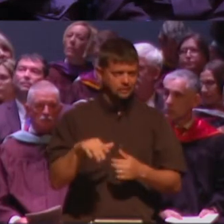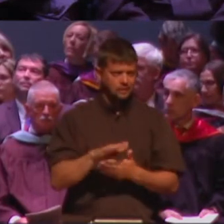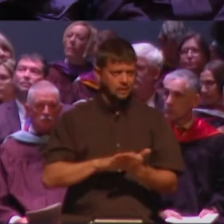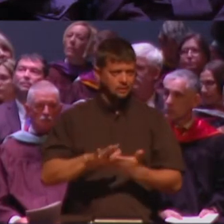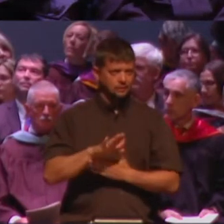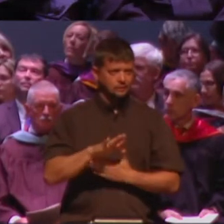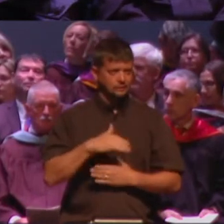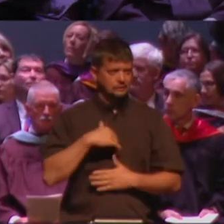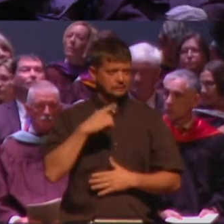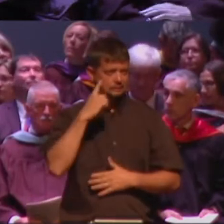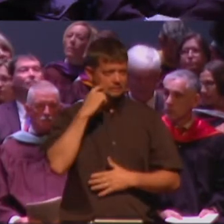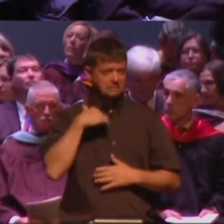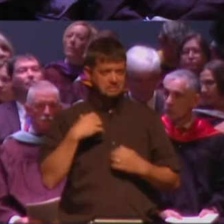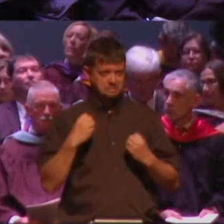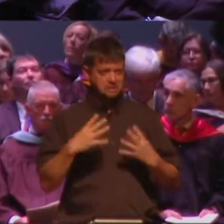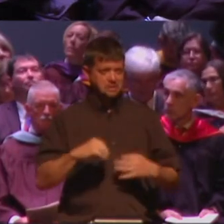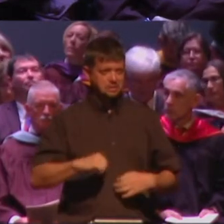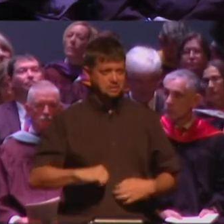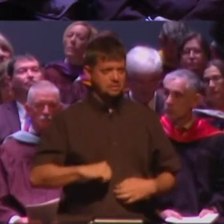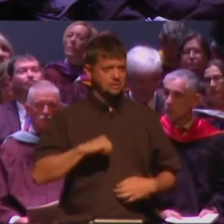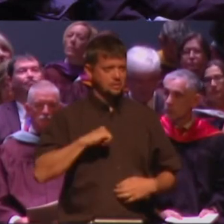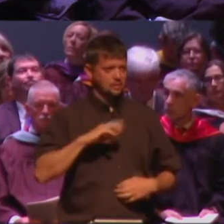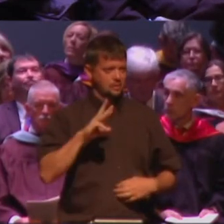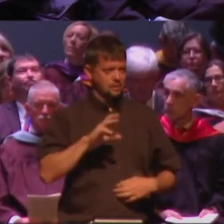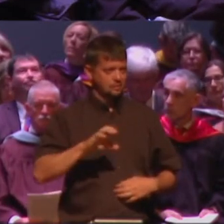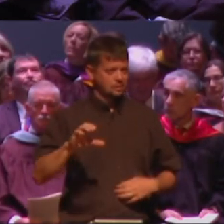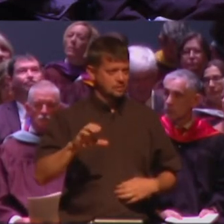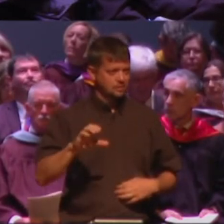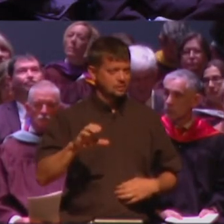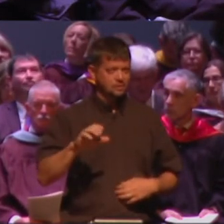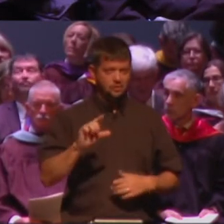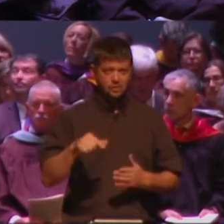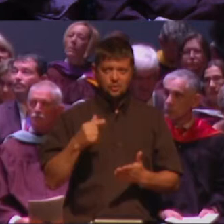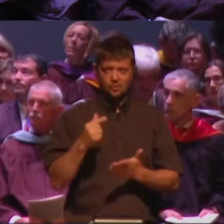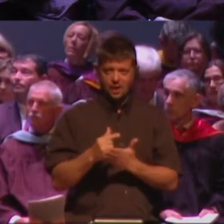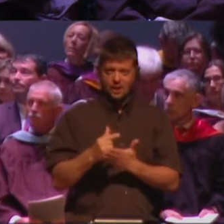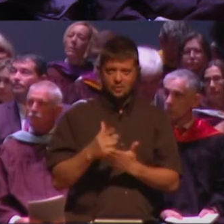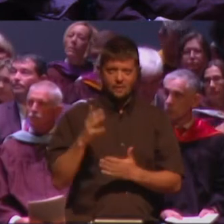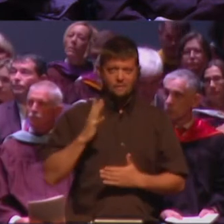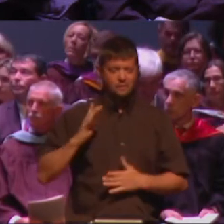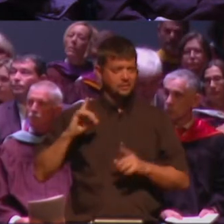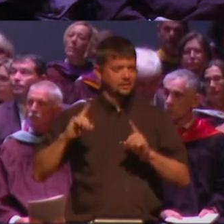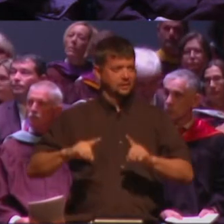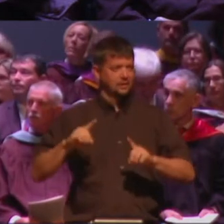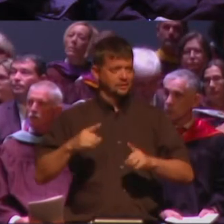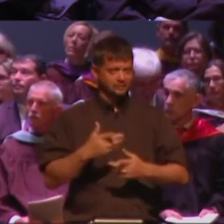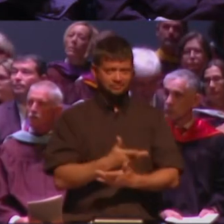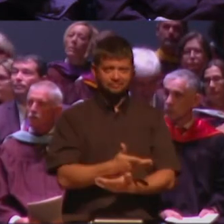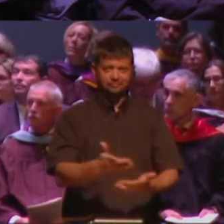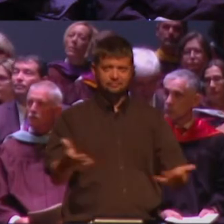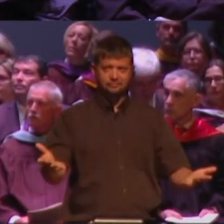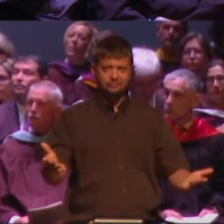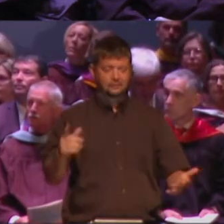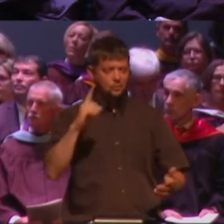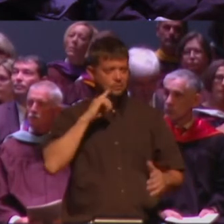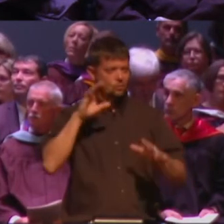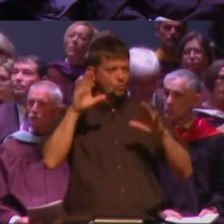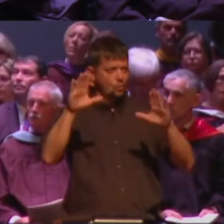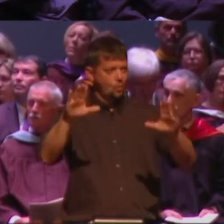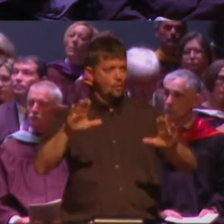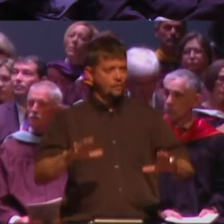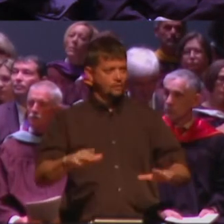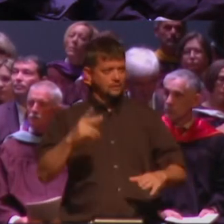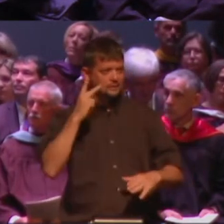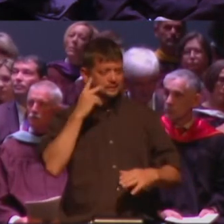we have many proud Western Piedmont graduates or former attendees here in the audience today. And I think it would be great to see how